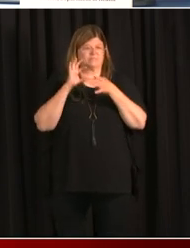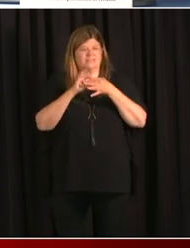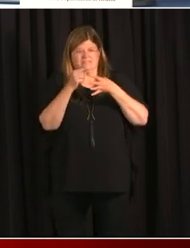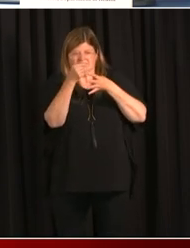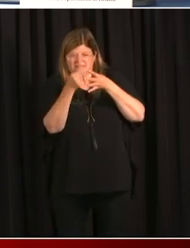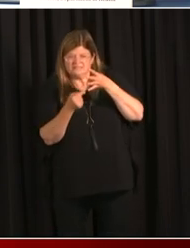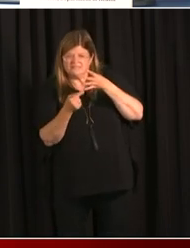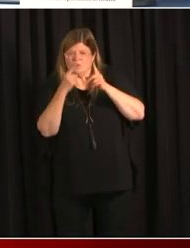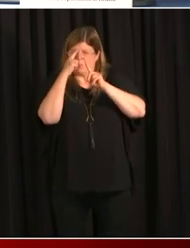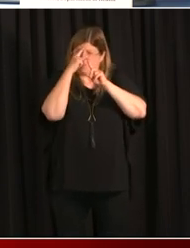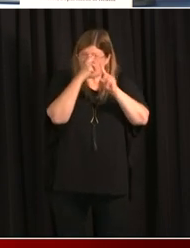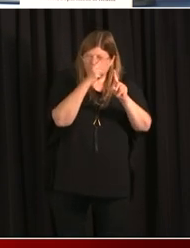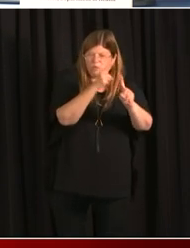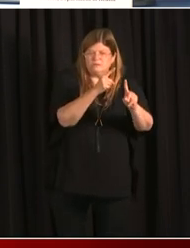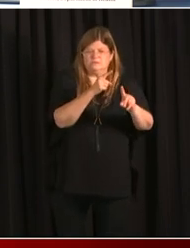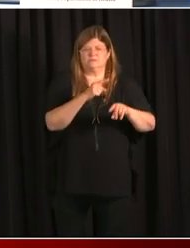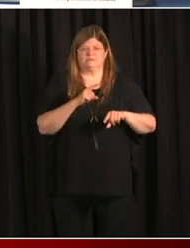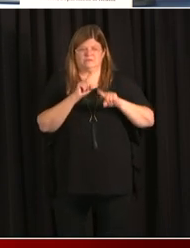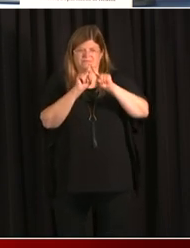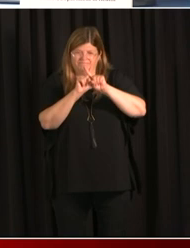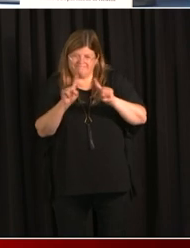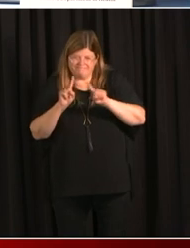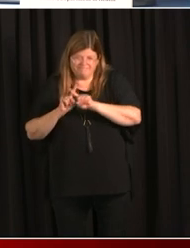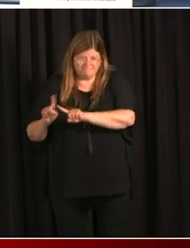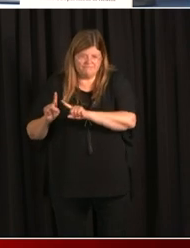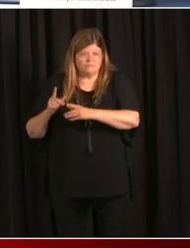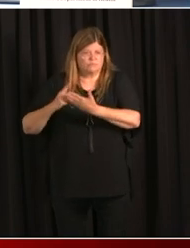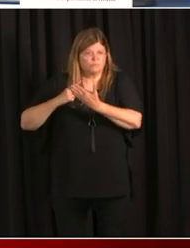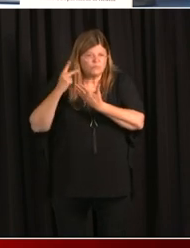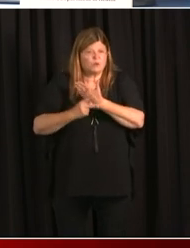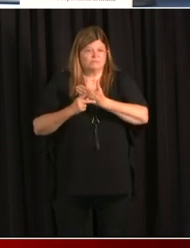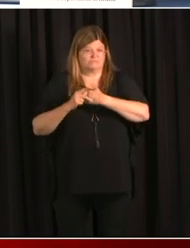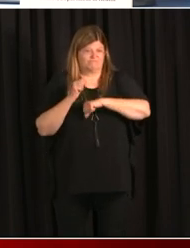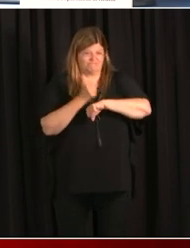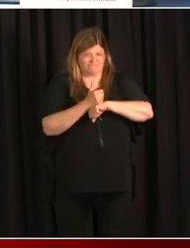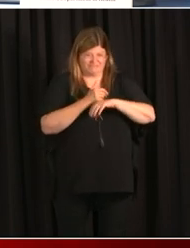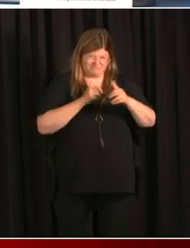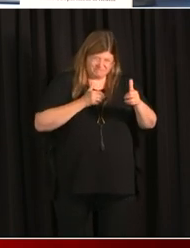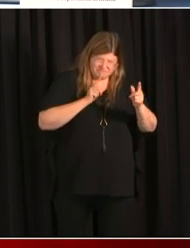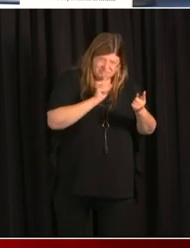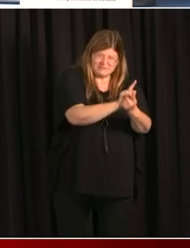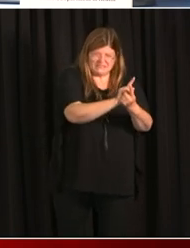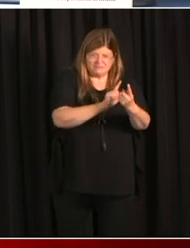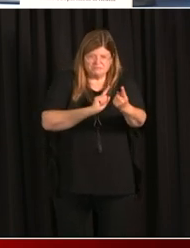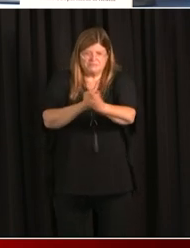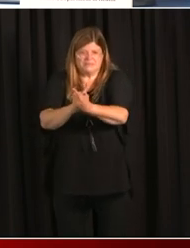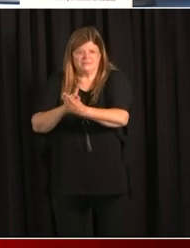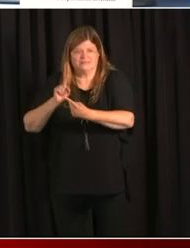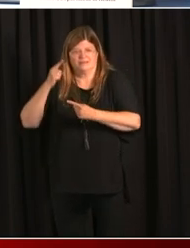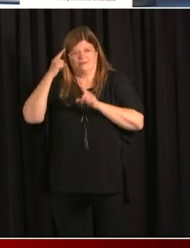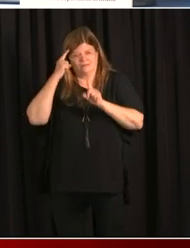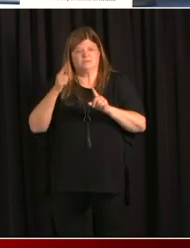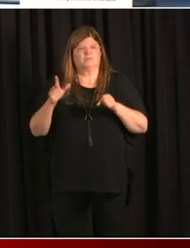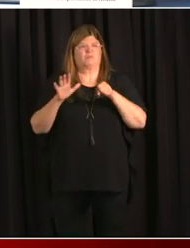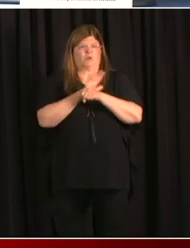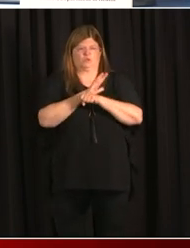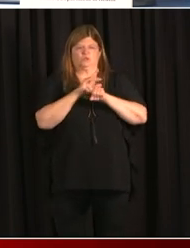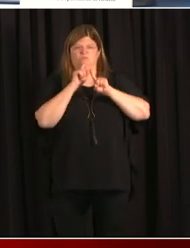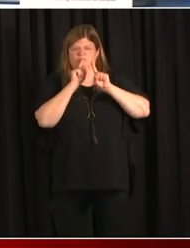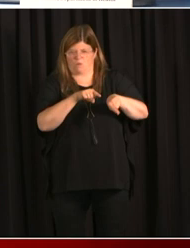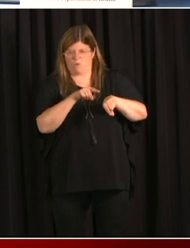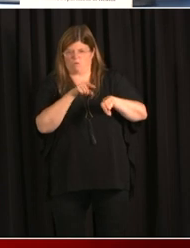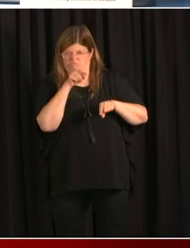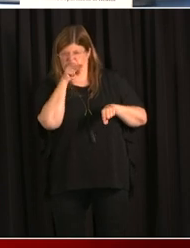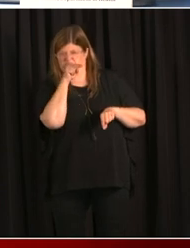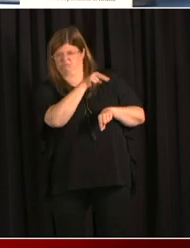these goals and the different initiatives that are in place to meet these goals can be found in the full report. One of the